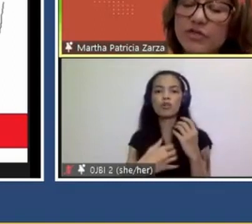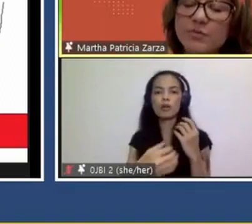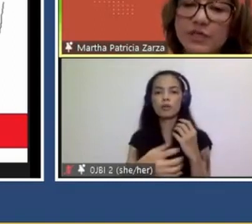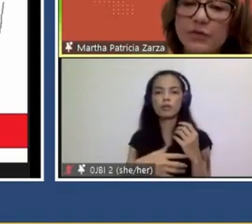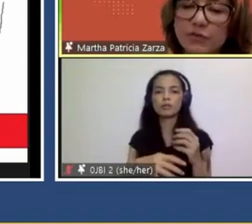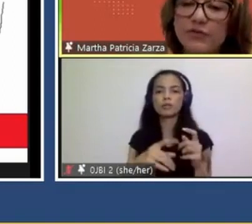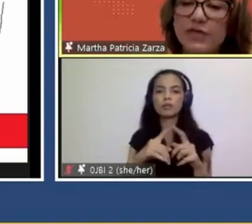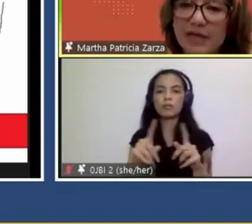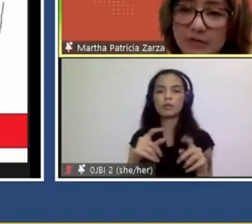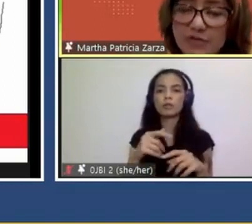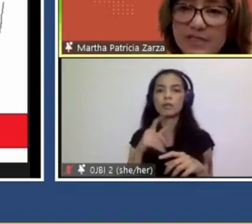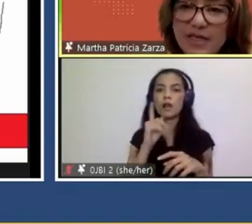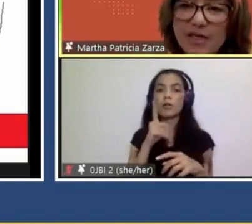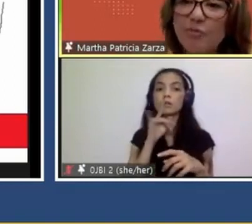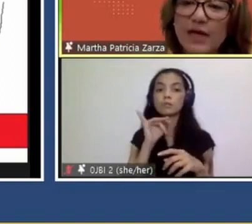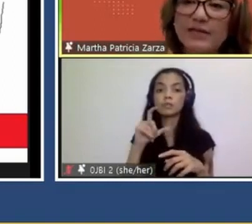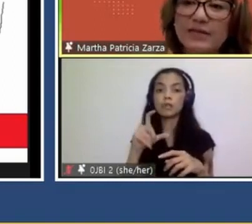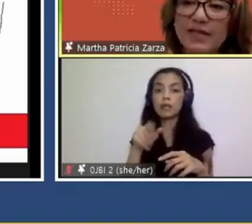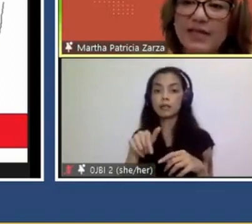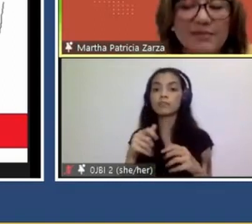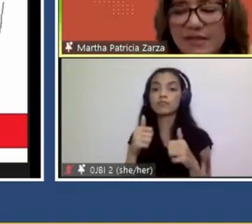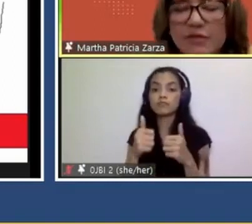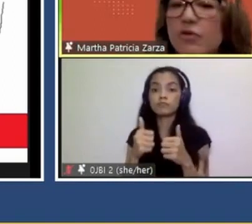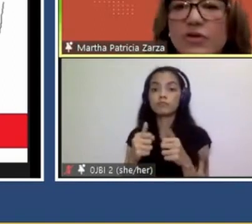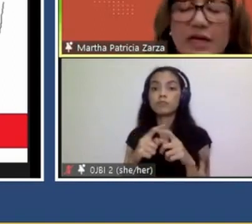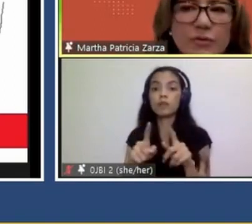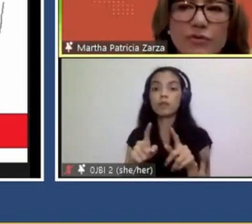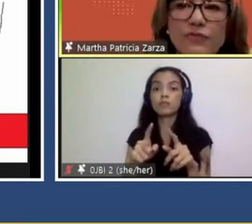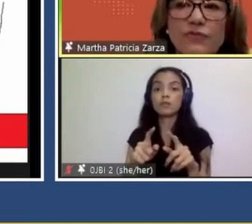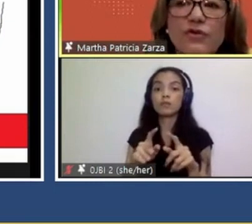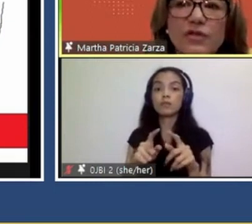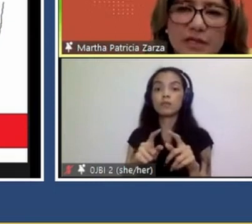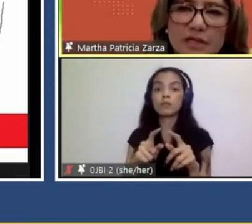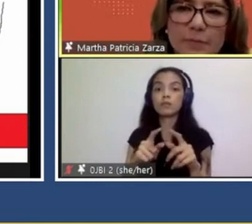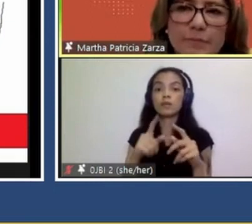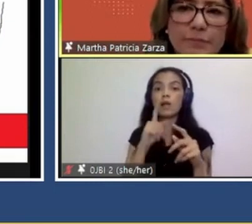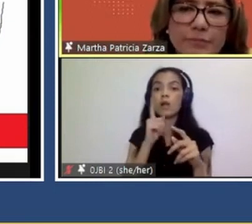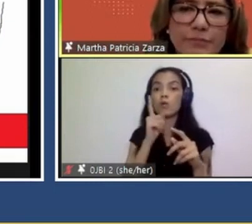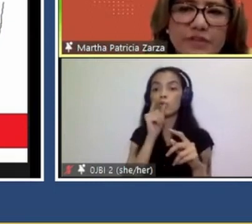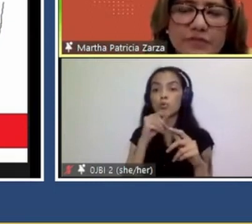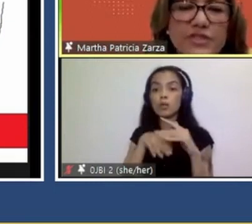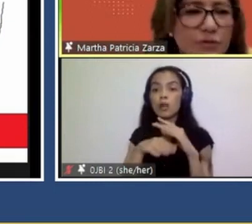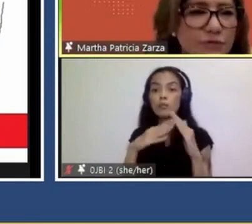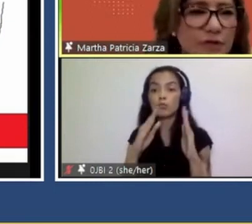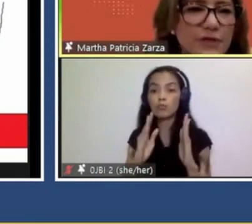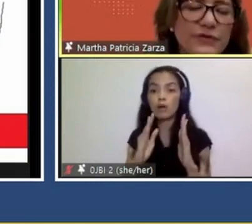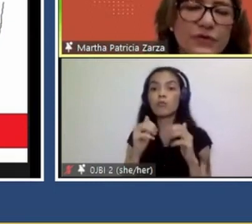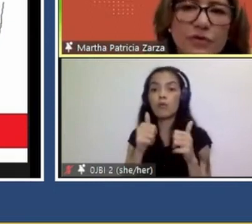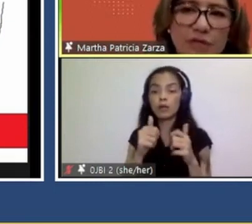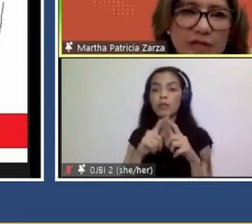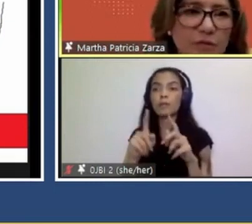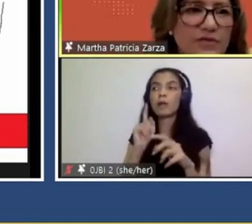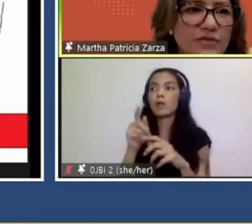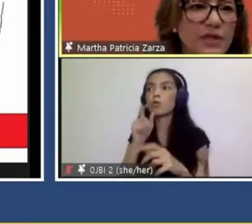it works pretty good in the houses, but it didn't work that good for the stove.